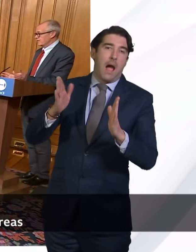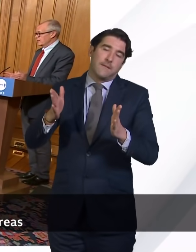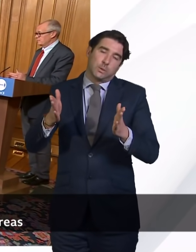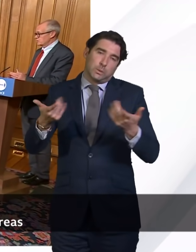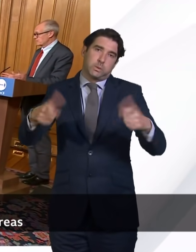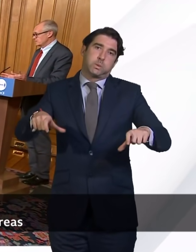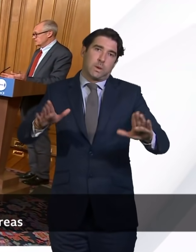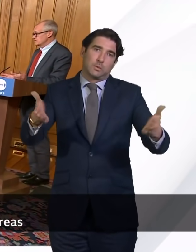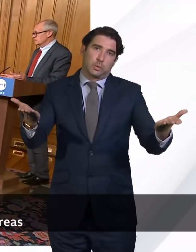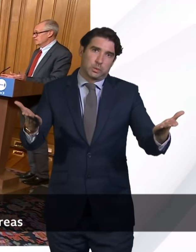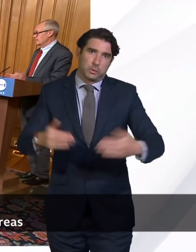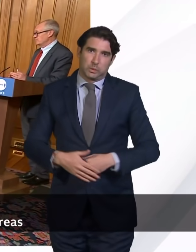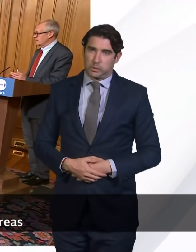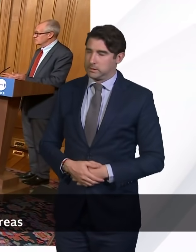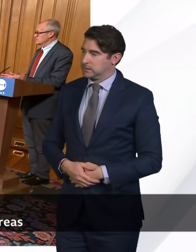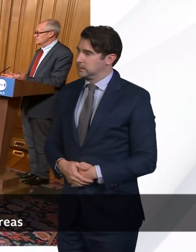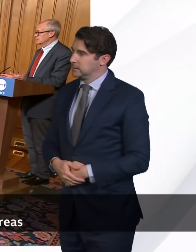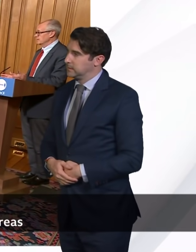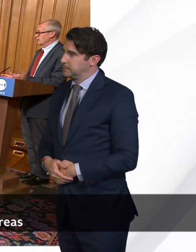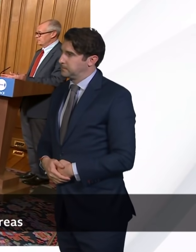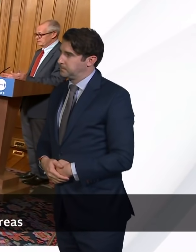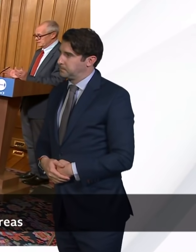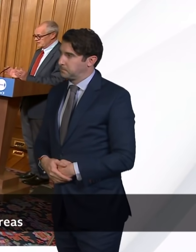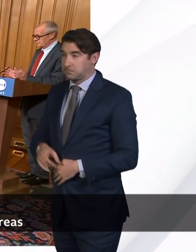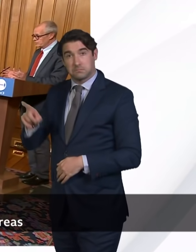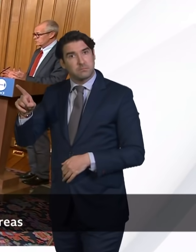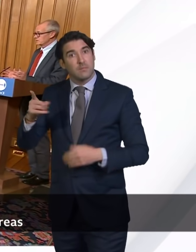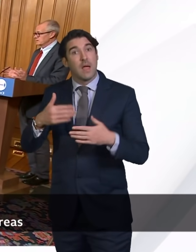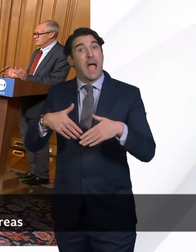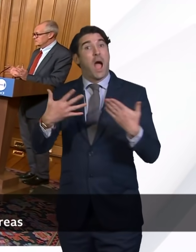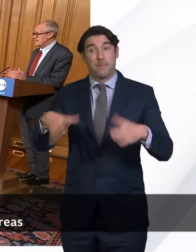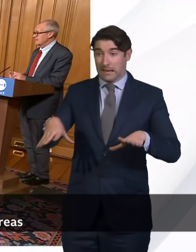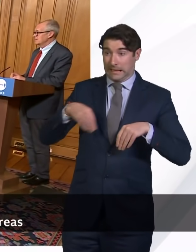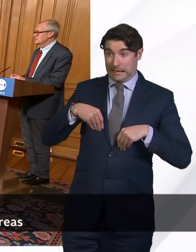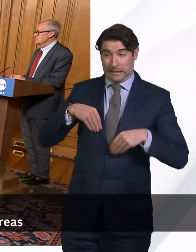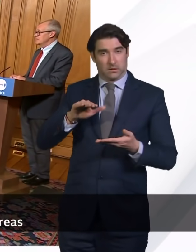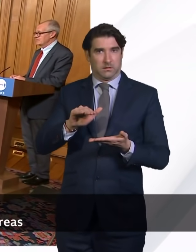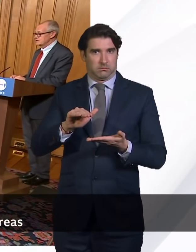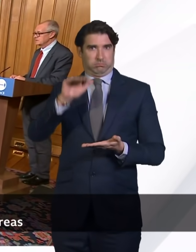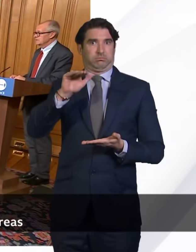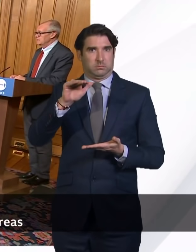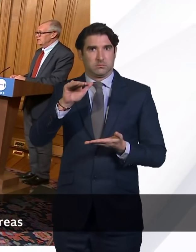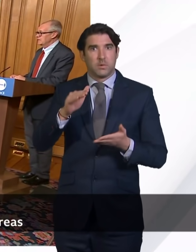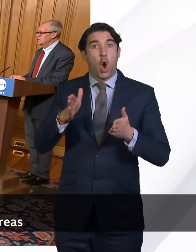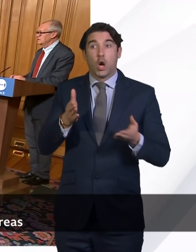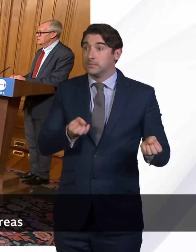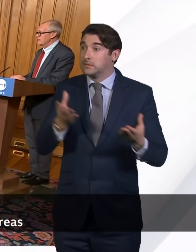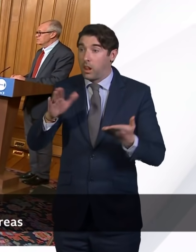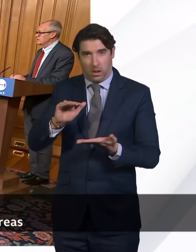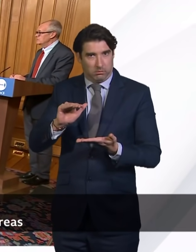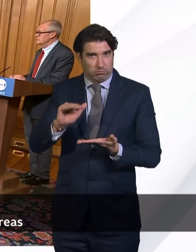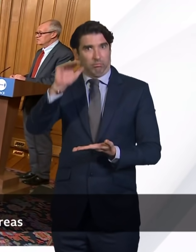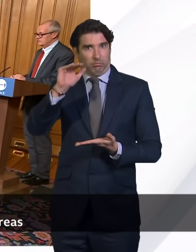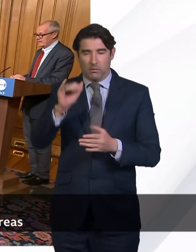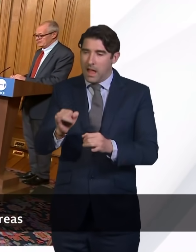of cases are going up, hospitalisations are going up, ICUs going up, and unfortunately, very sadly, so are deaths. And